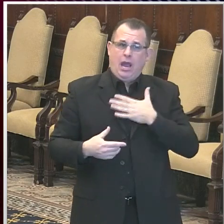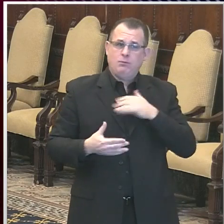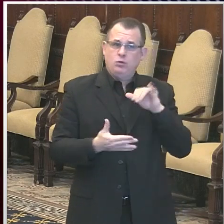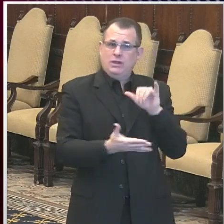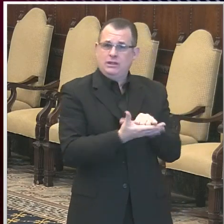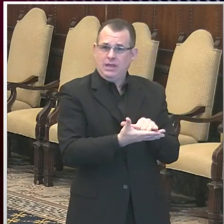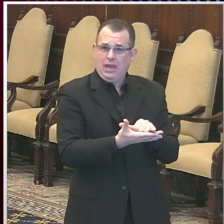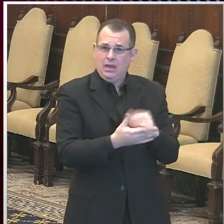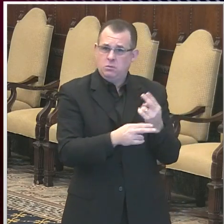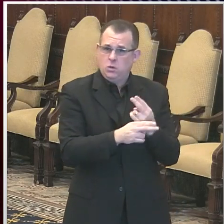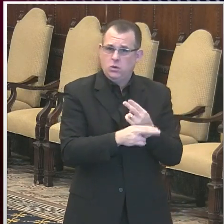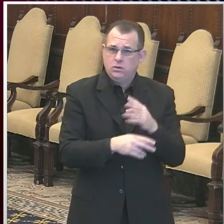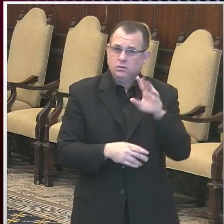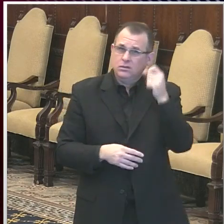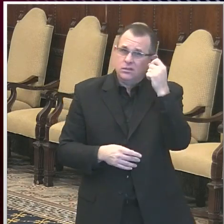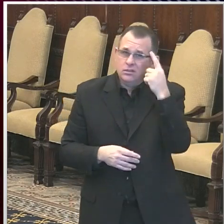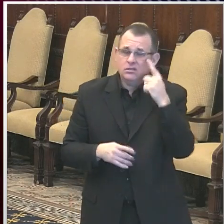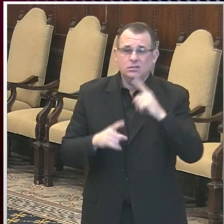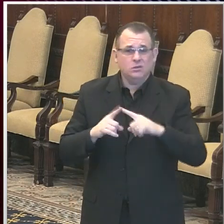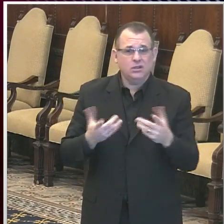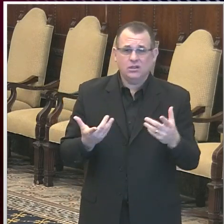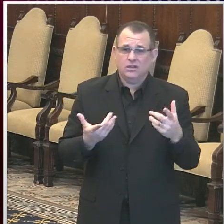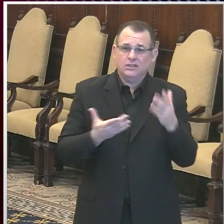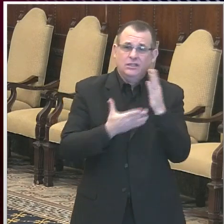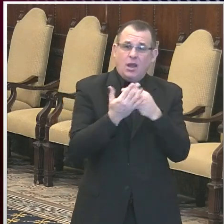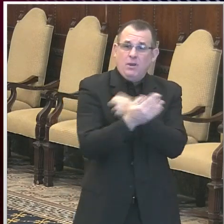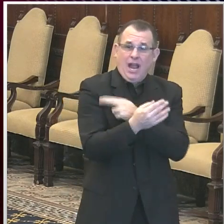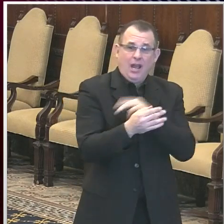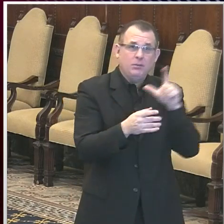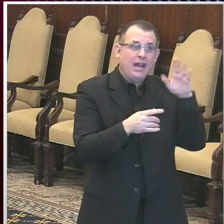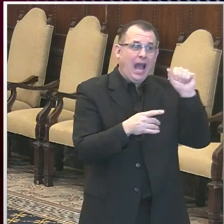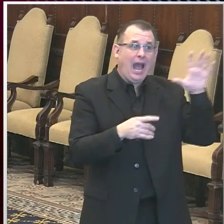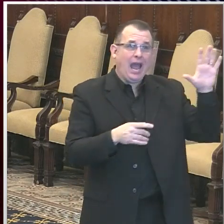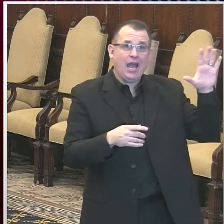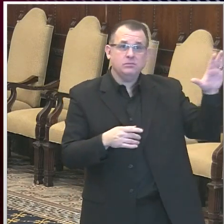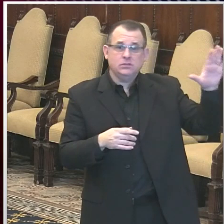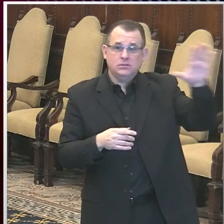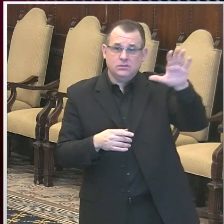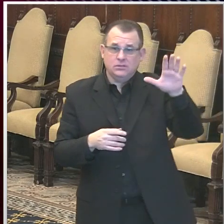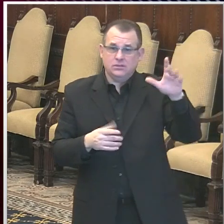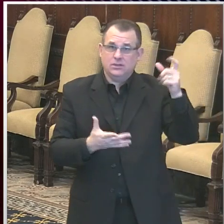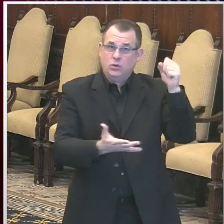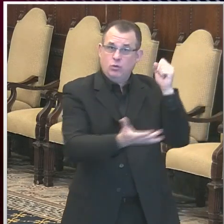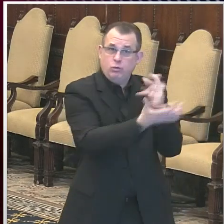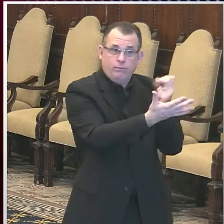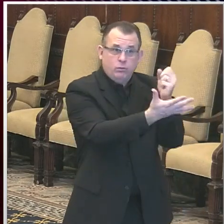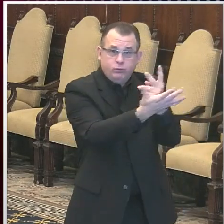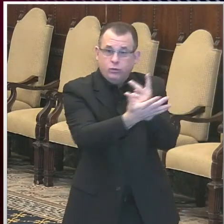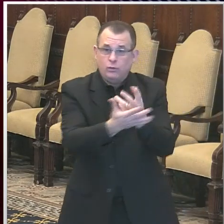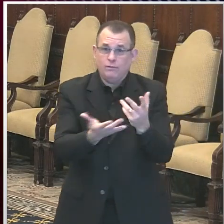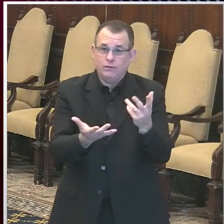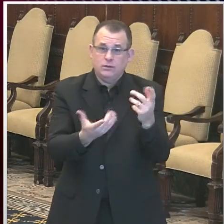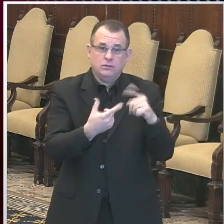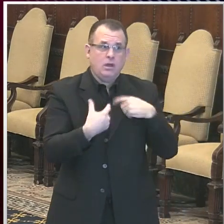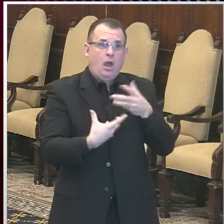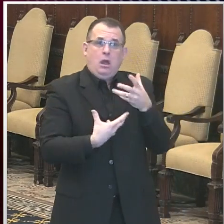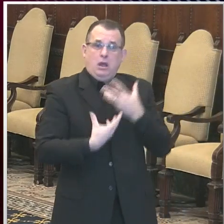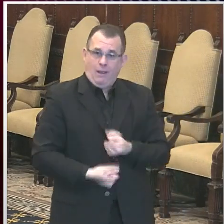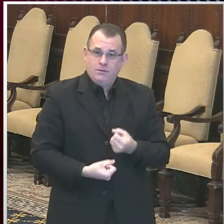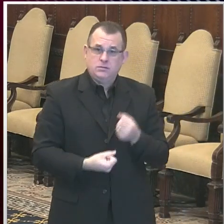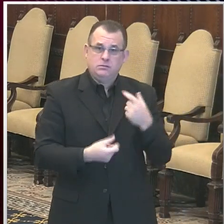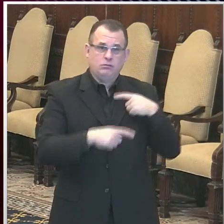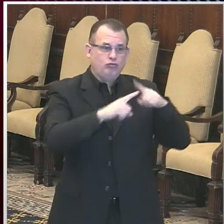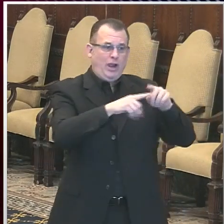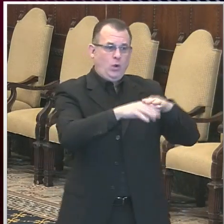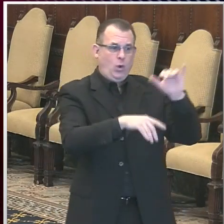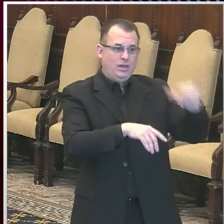but for example, some hospital laboratories may not have full FDA approval, but we feel confident enough in their results to rely on those. However,